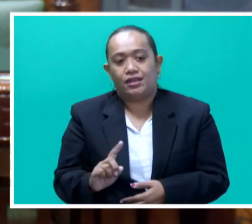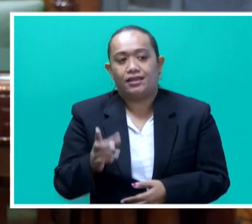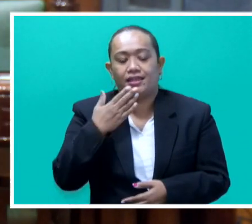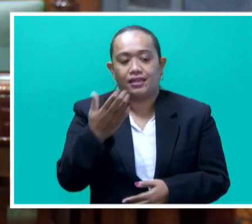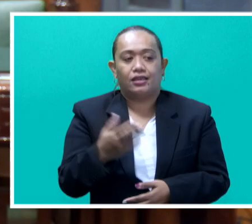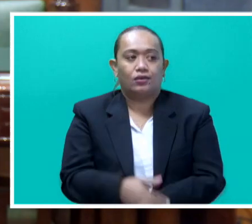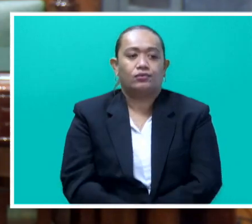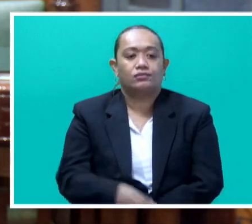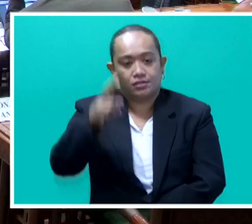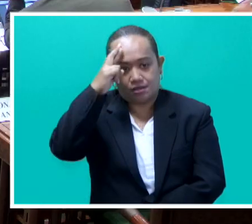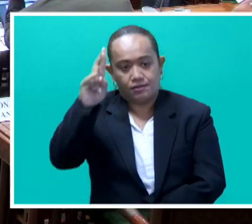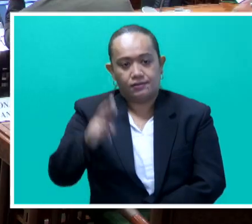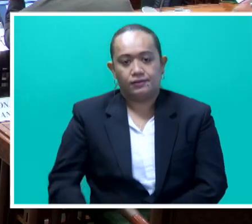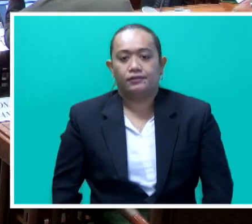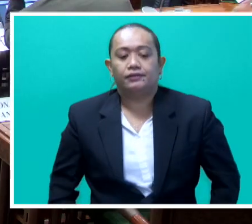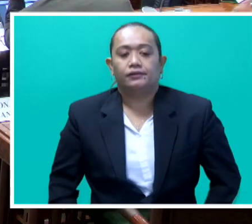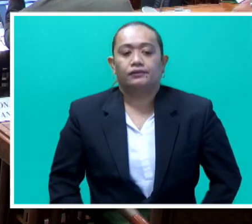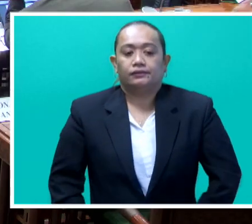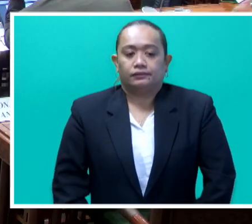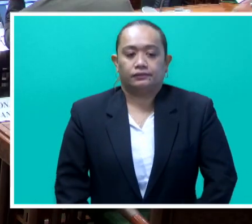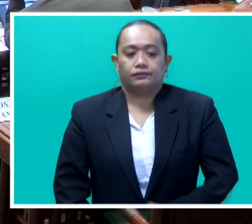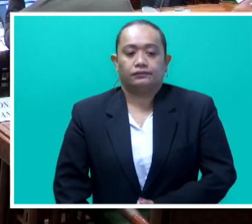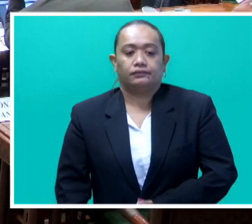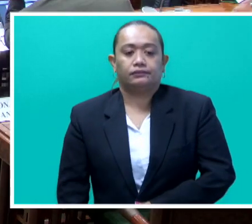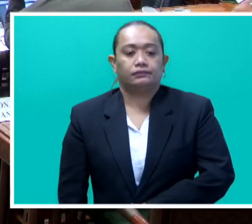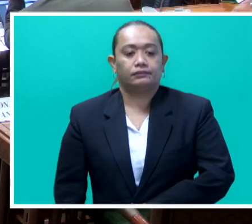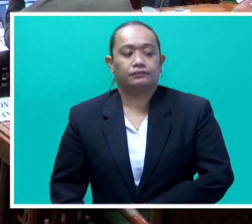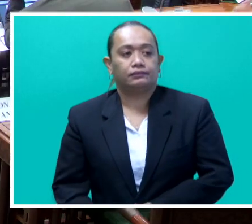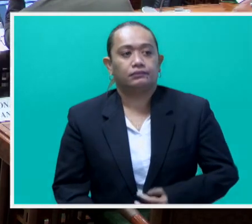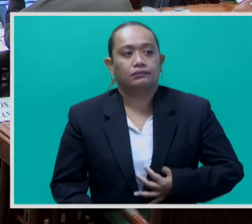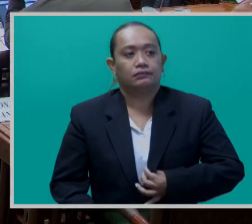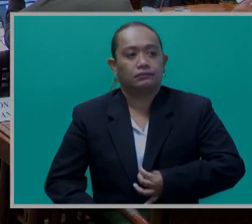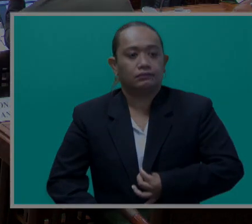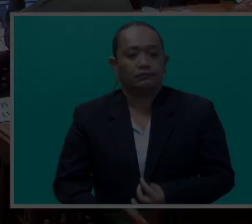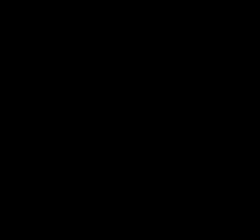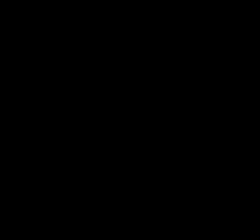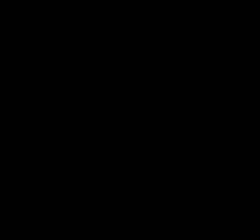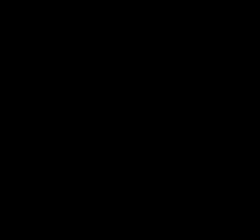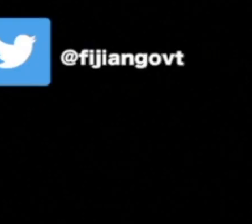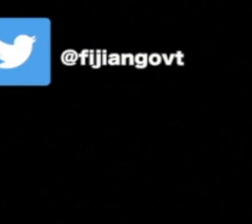Mr. Speaker, sir. I thank the Honourable Minister for her statement.